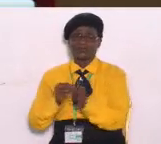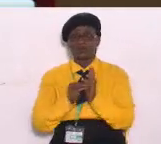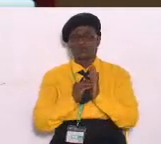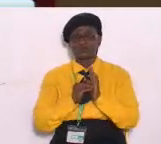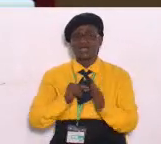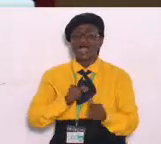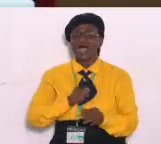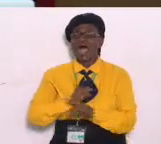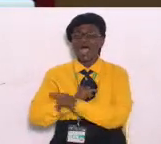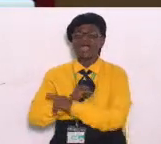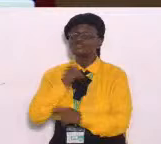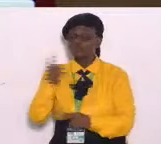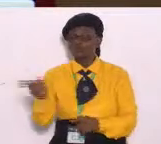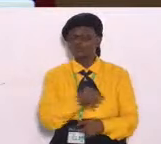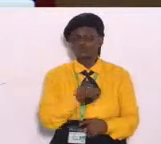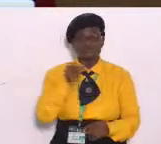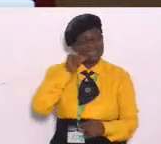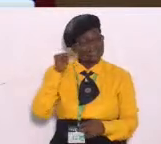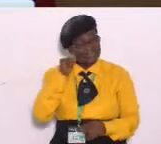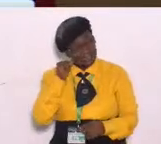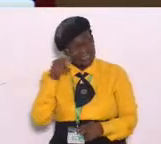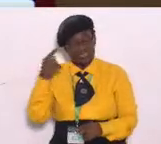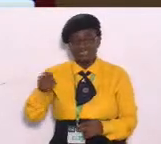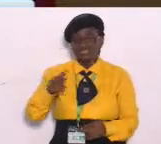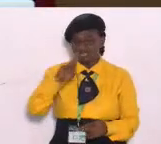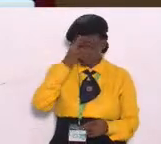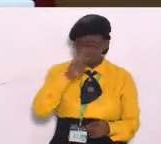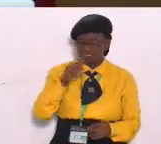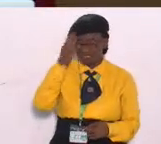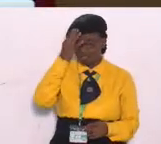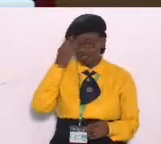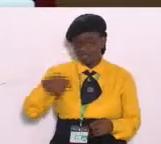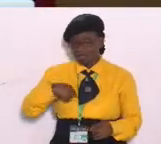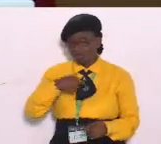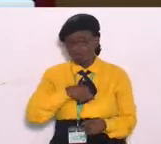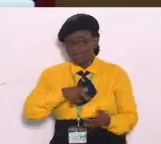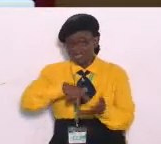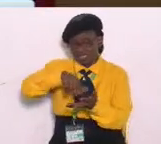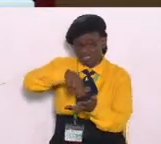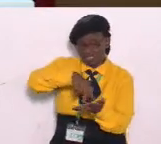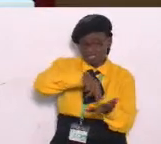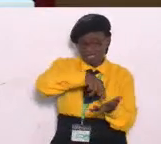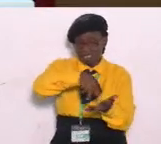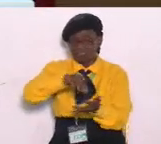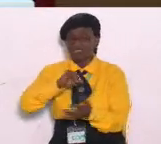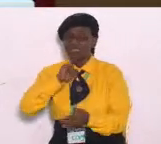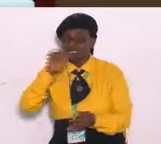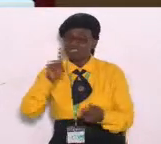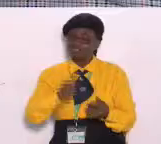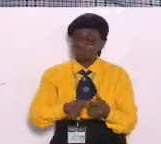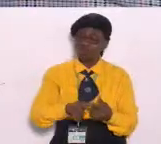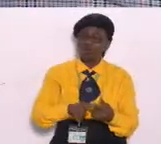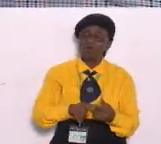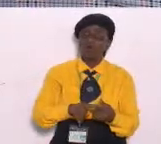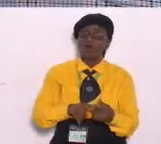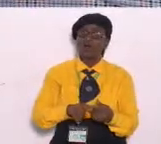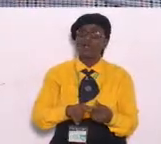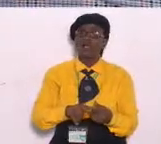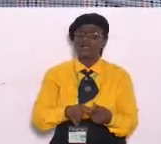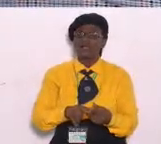I told you yesterday the reason we dance is to admit the ownership of God.